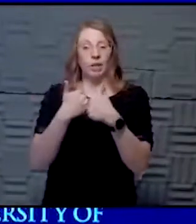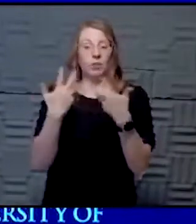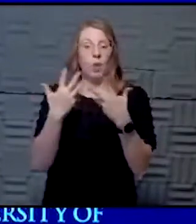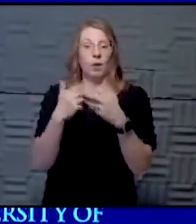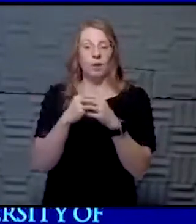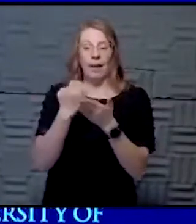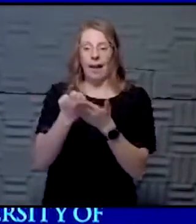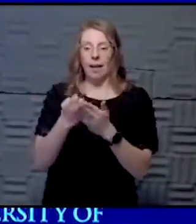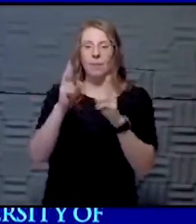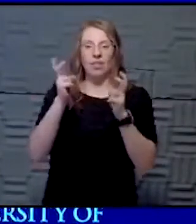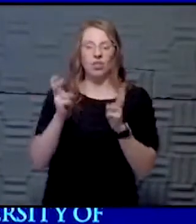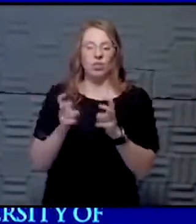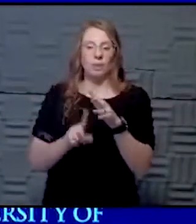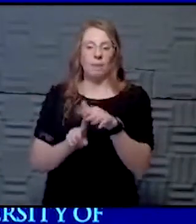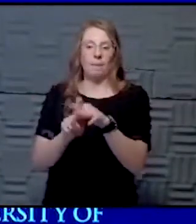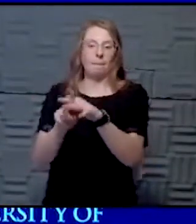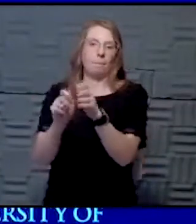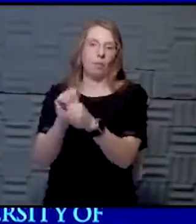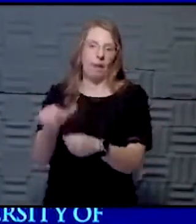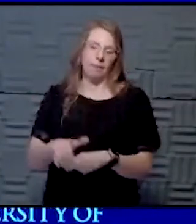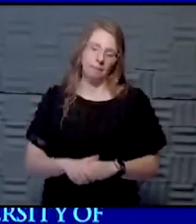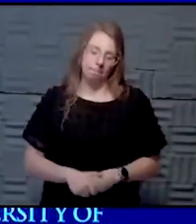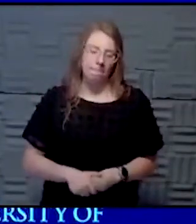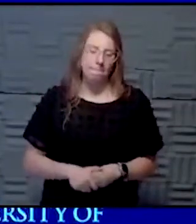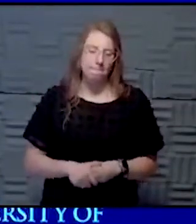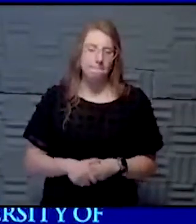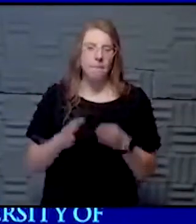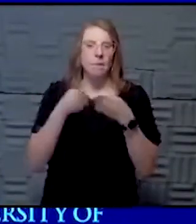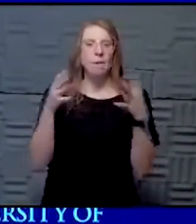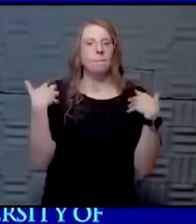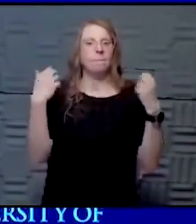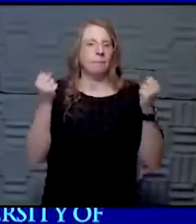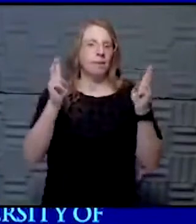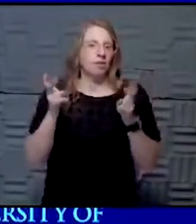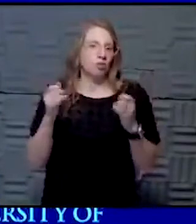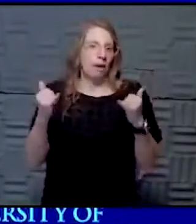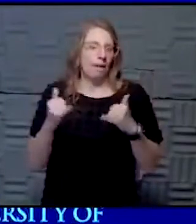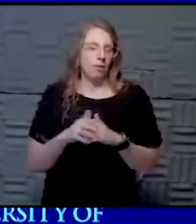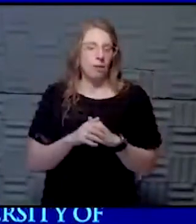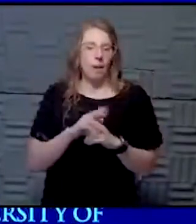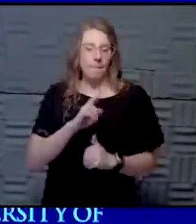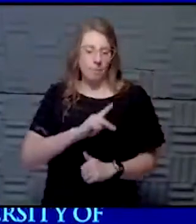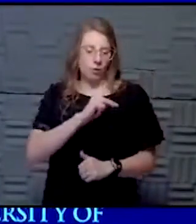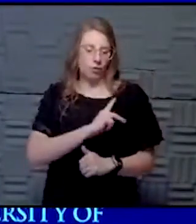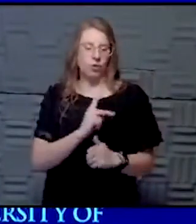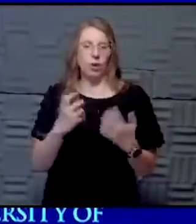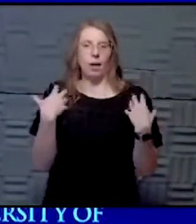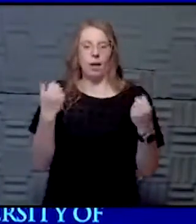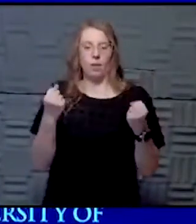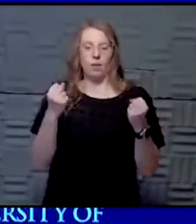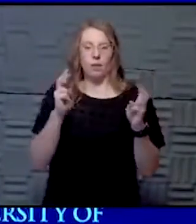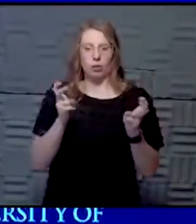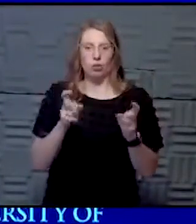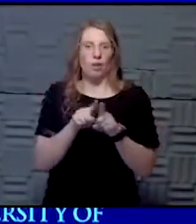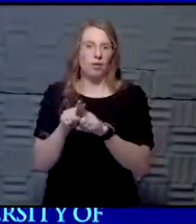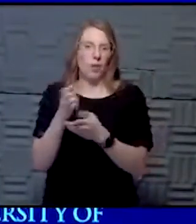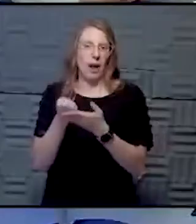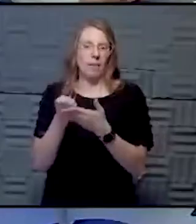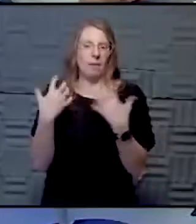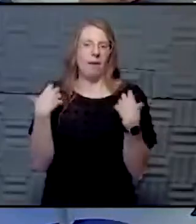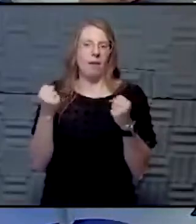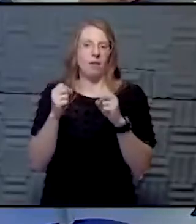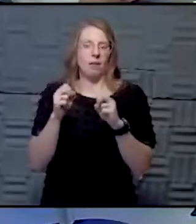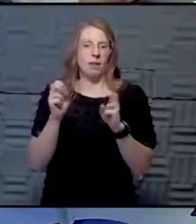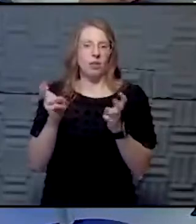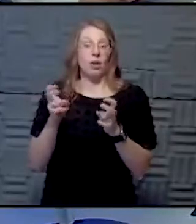the economic issues that pop up with that. But it's a public health issue, a personal health issue, and an economic health issue. One last